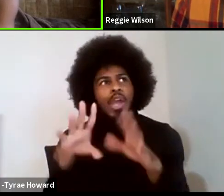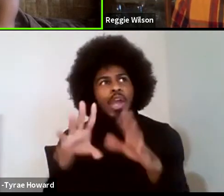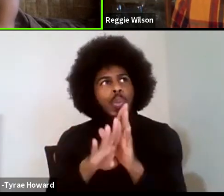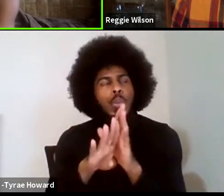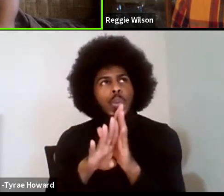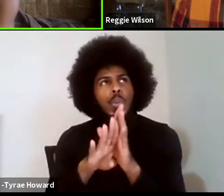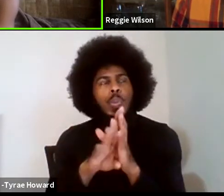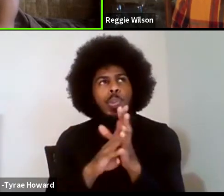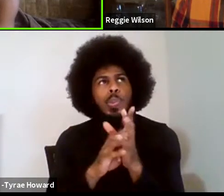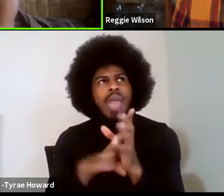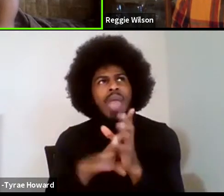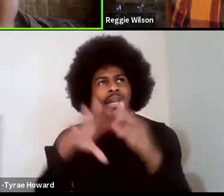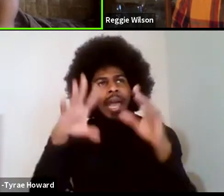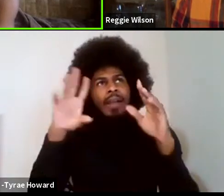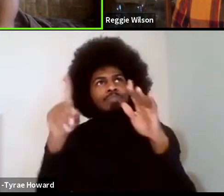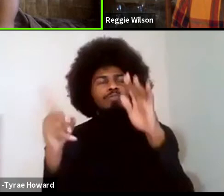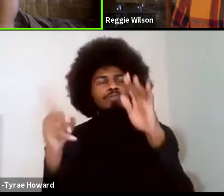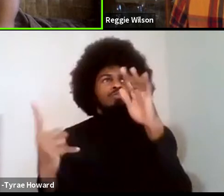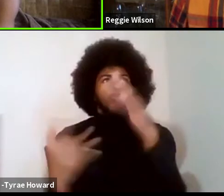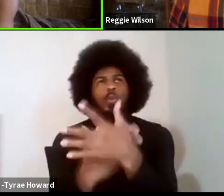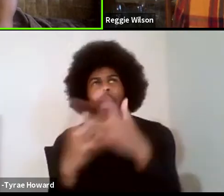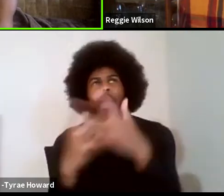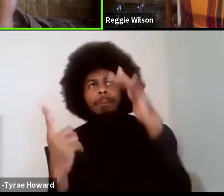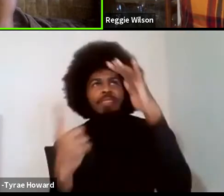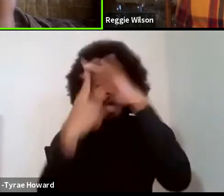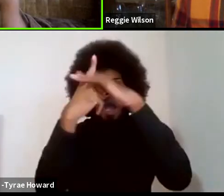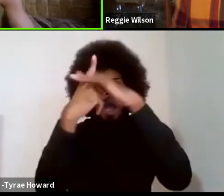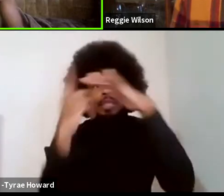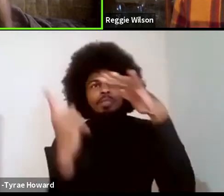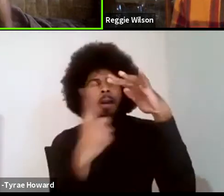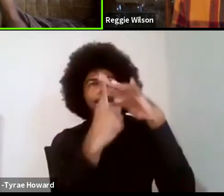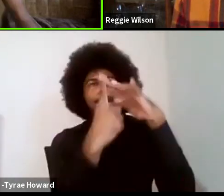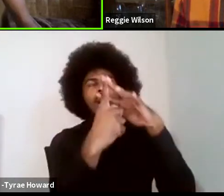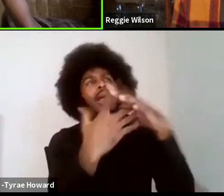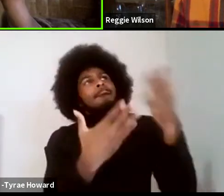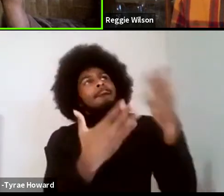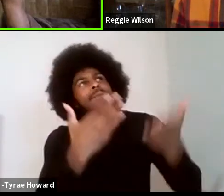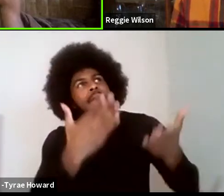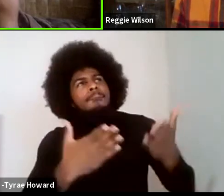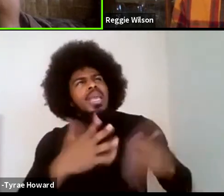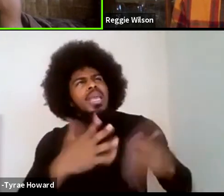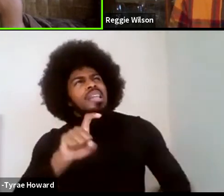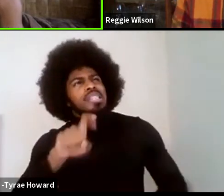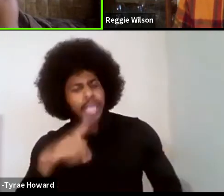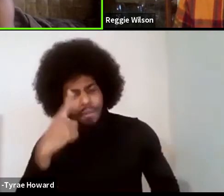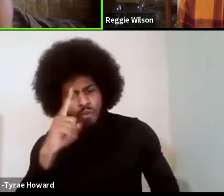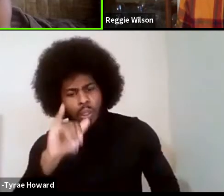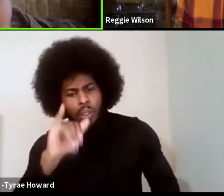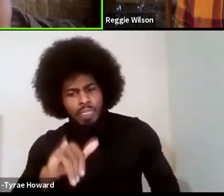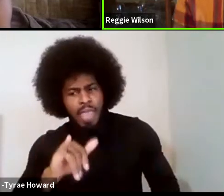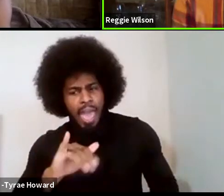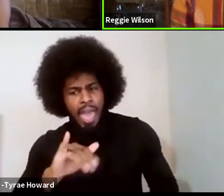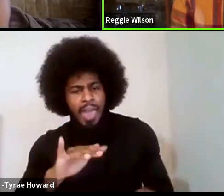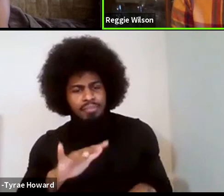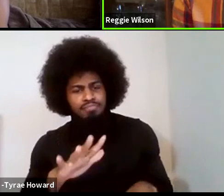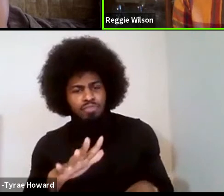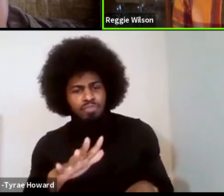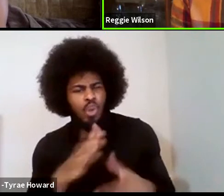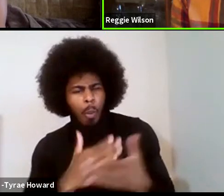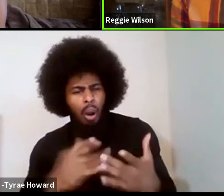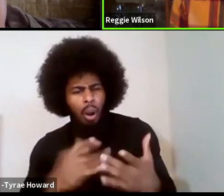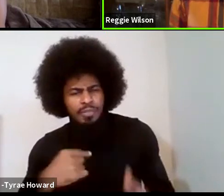of tether myself or my thoughts to. Like, well, maybe you need it for this version of you.